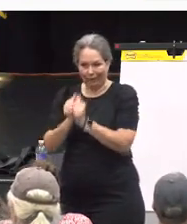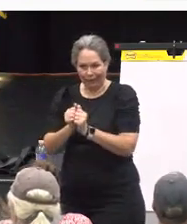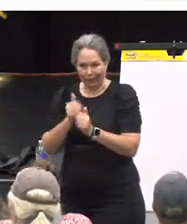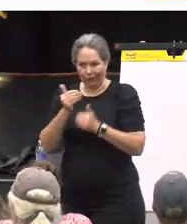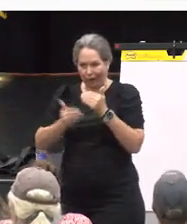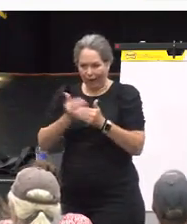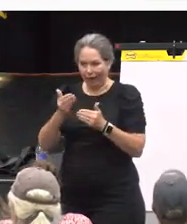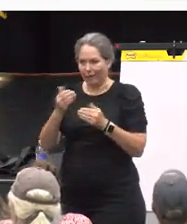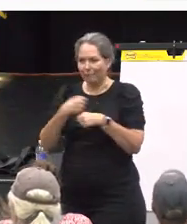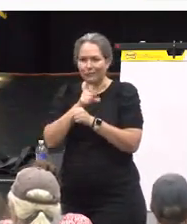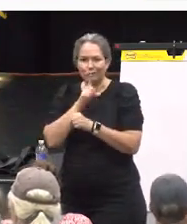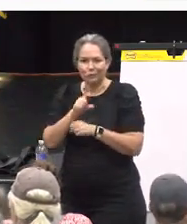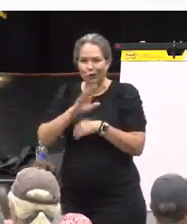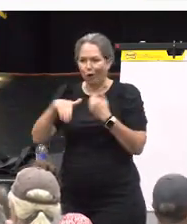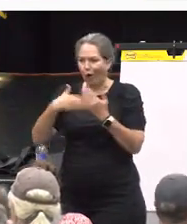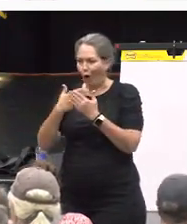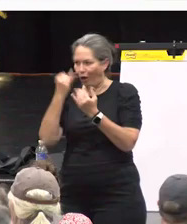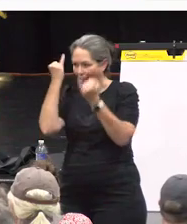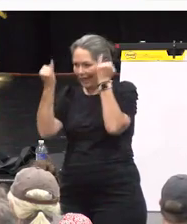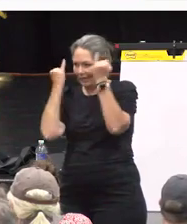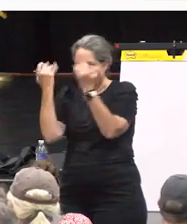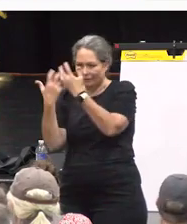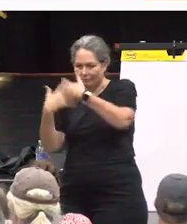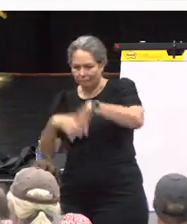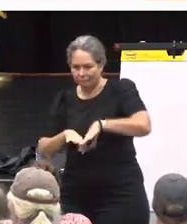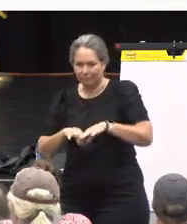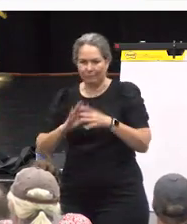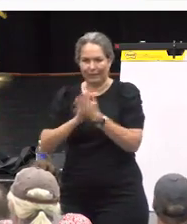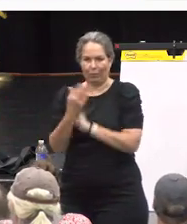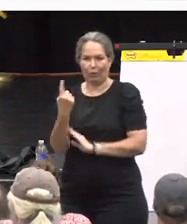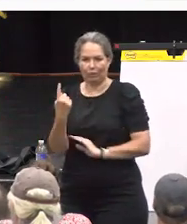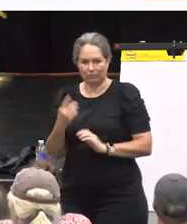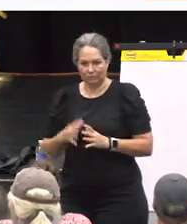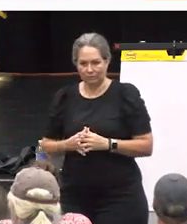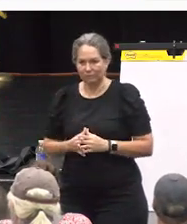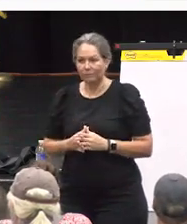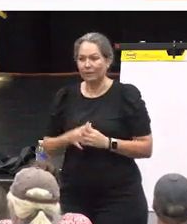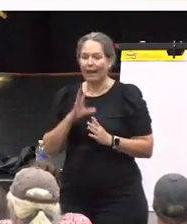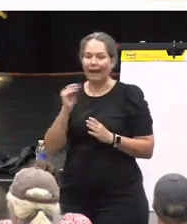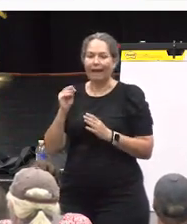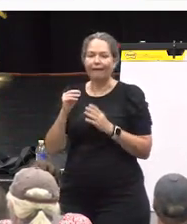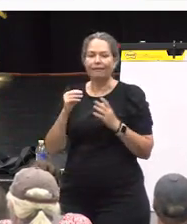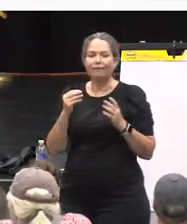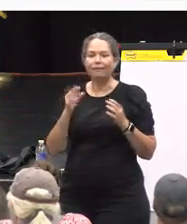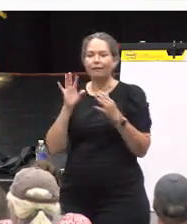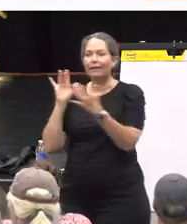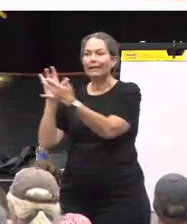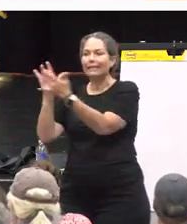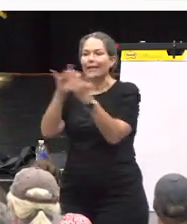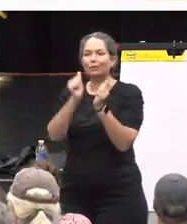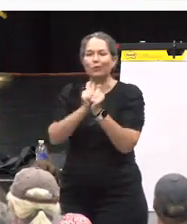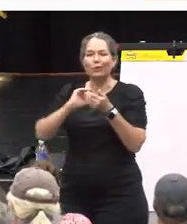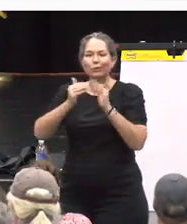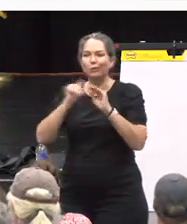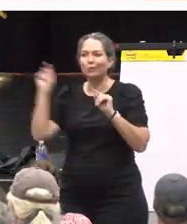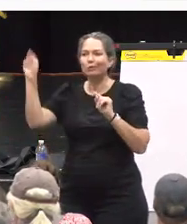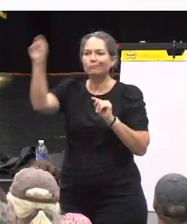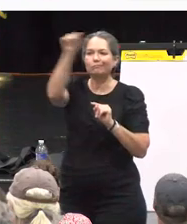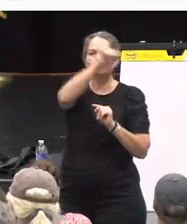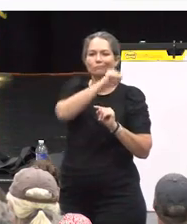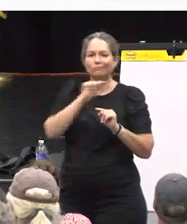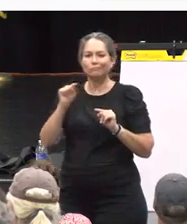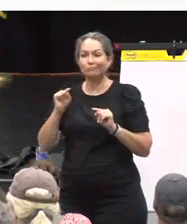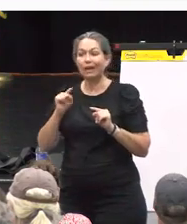ideas that hit the wall in this process, and to connect with communities beyond ours, to be a convener of